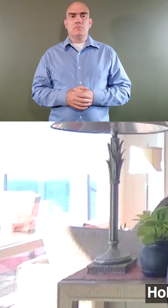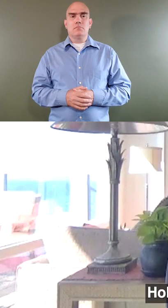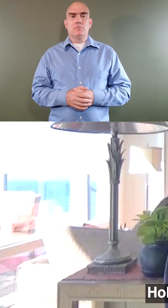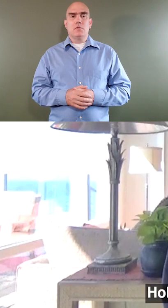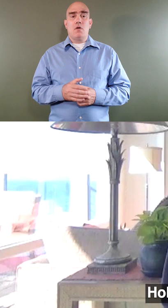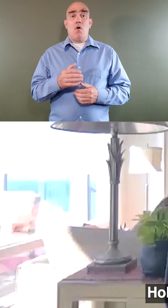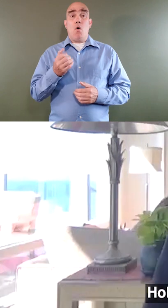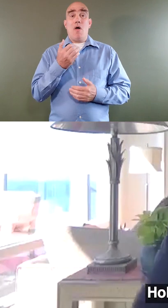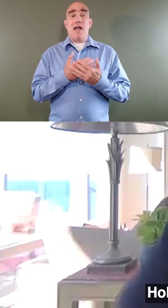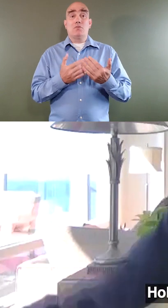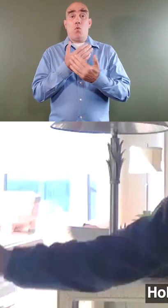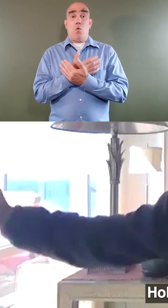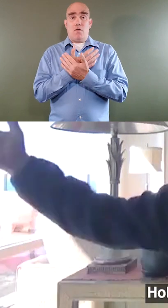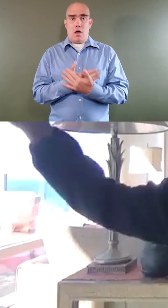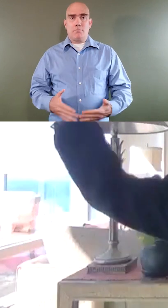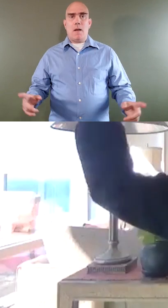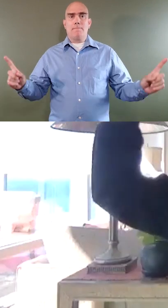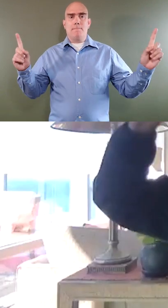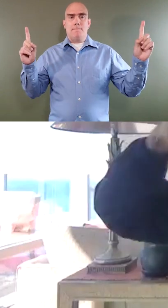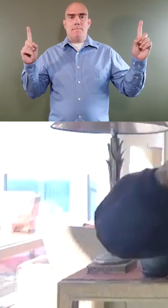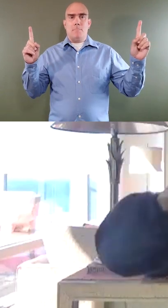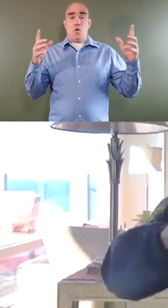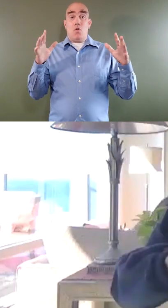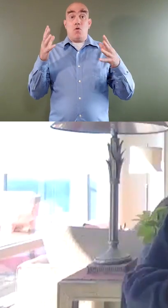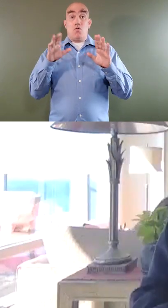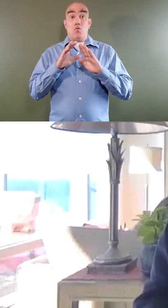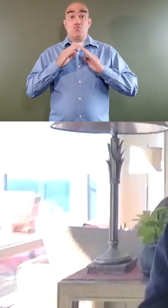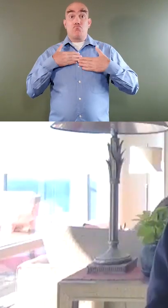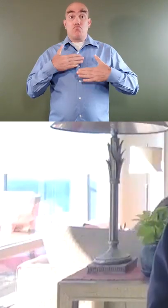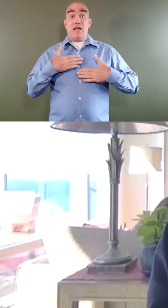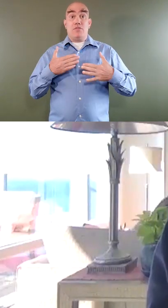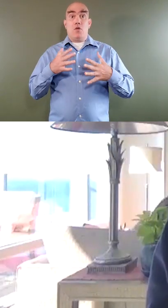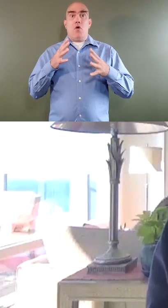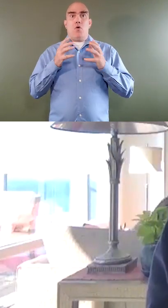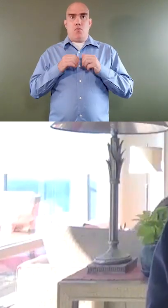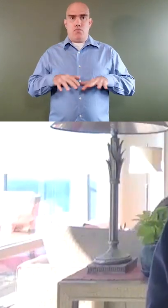Hold the hands over and come up, closing breath and down.